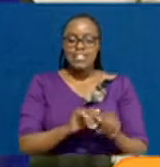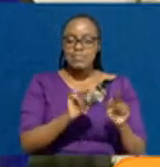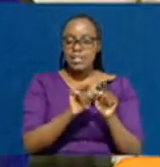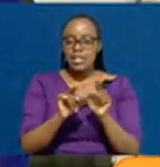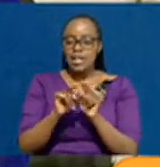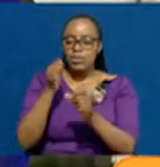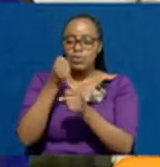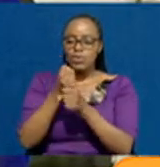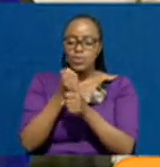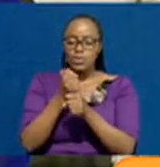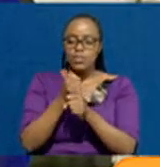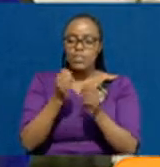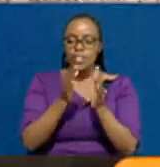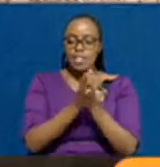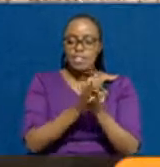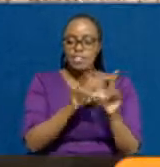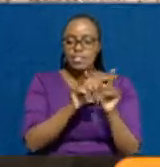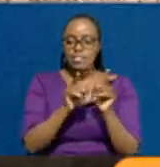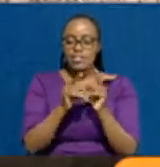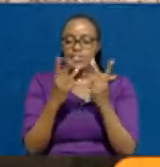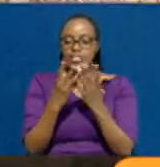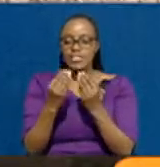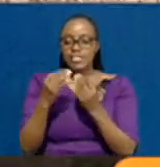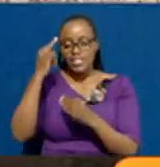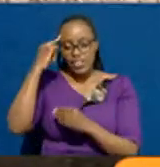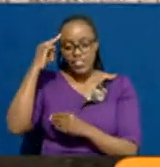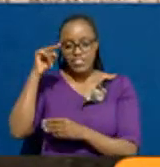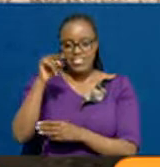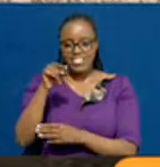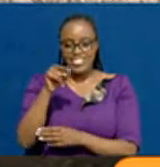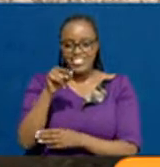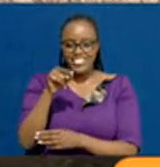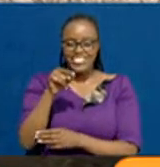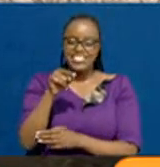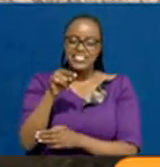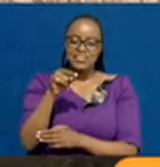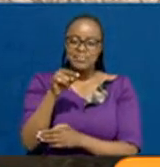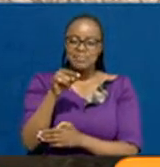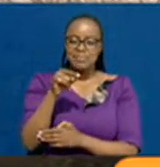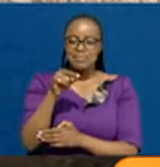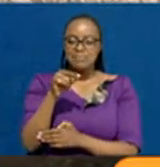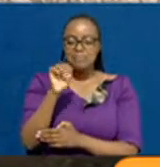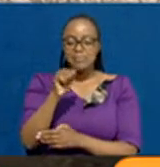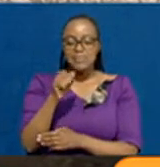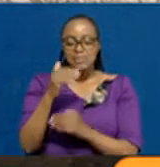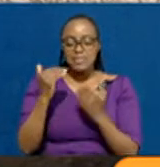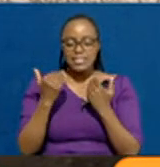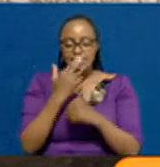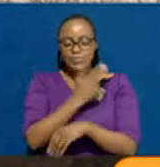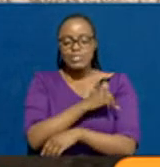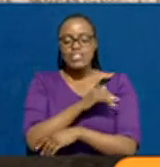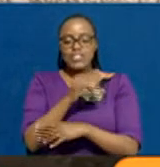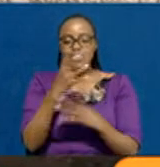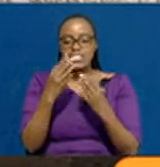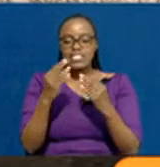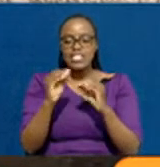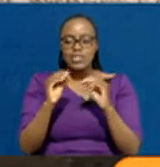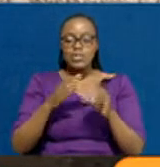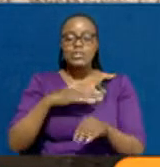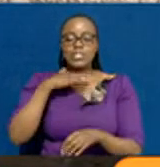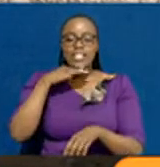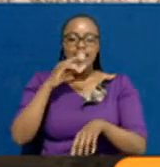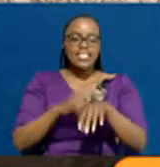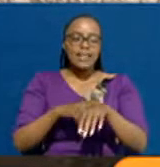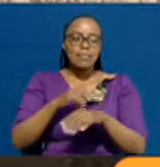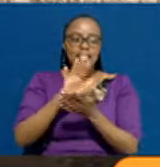comorbidities that would make it easy for them to either get COVID or easy for them to be hospitalized or easy for them to die when they